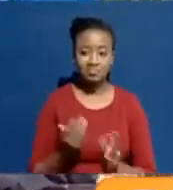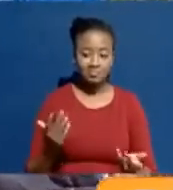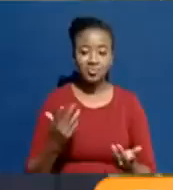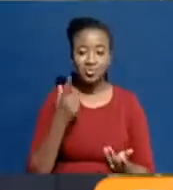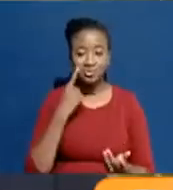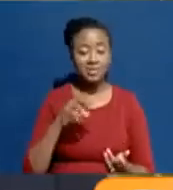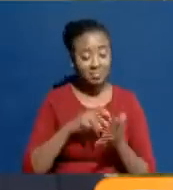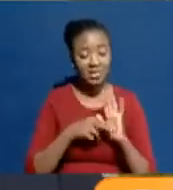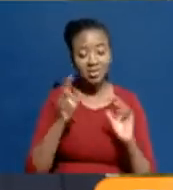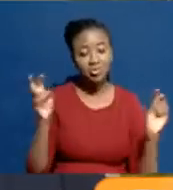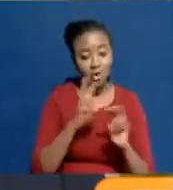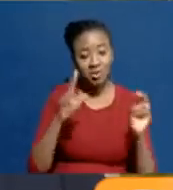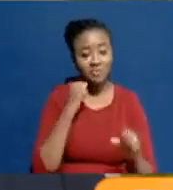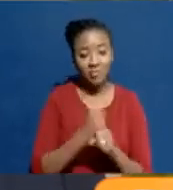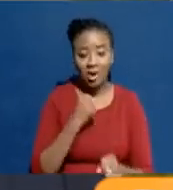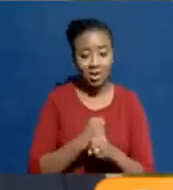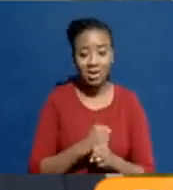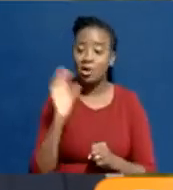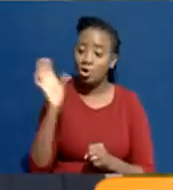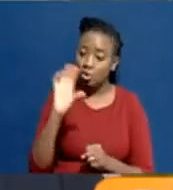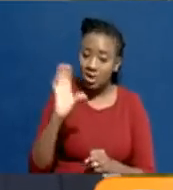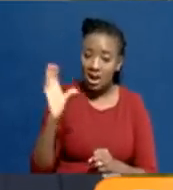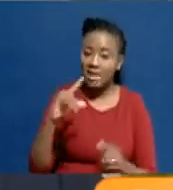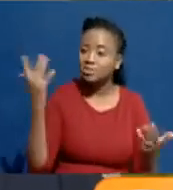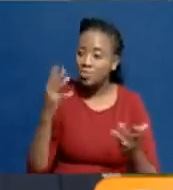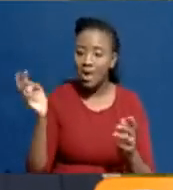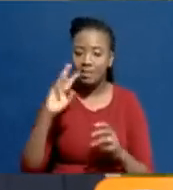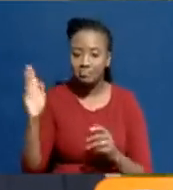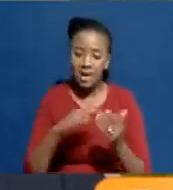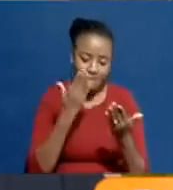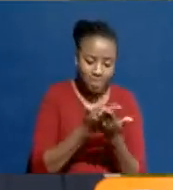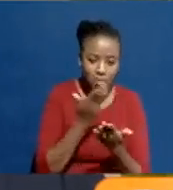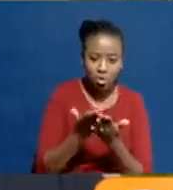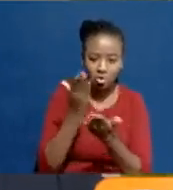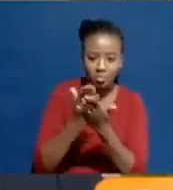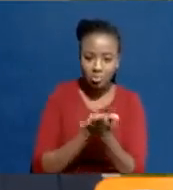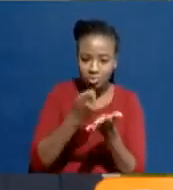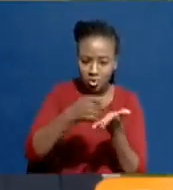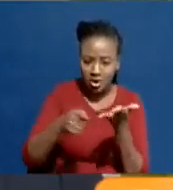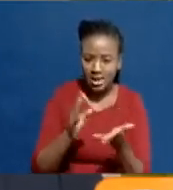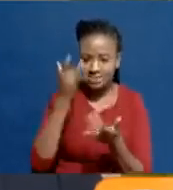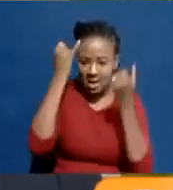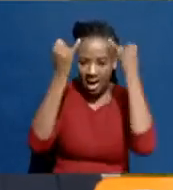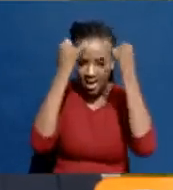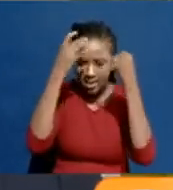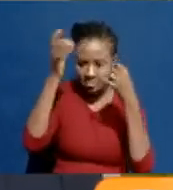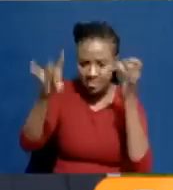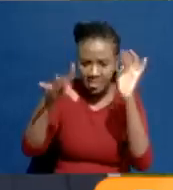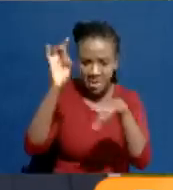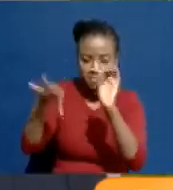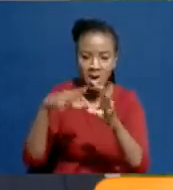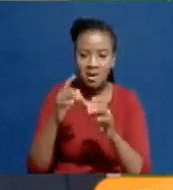tamaking. Unatafuta job. You look for clients, you write proposals, you share your ideas, you approach clients, you tell